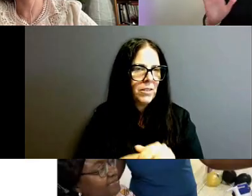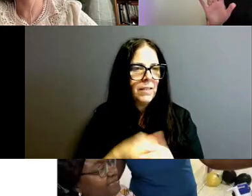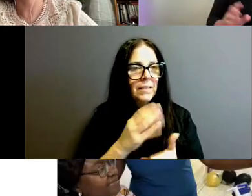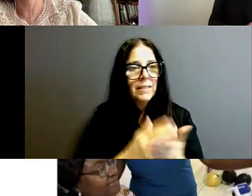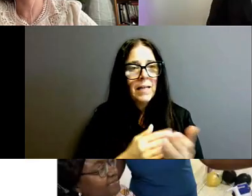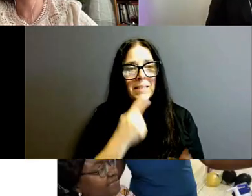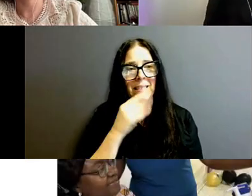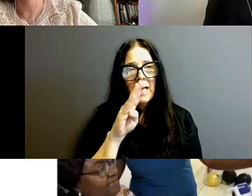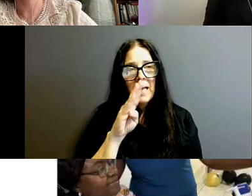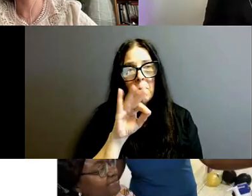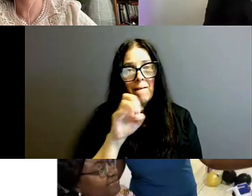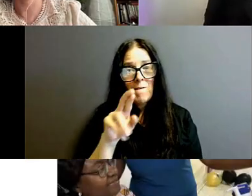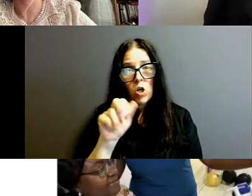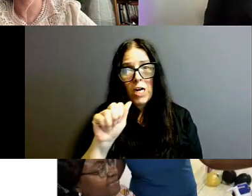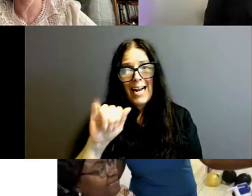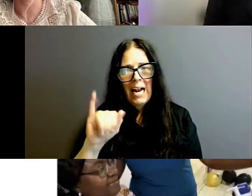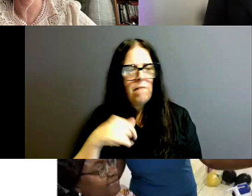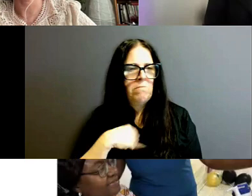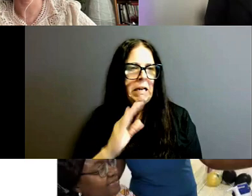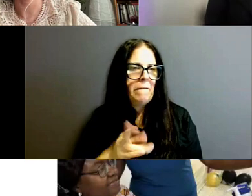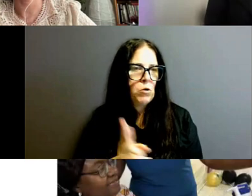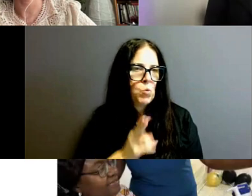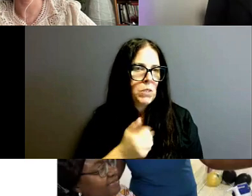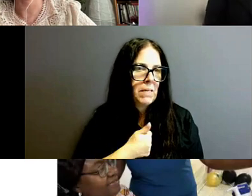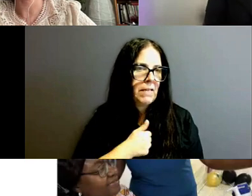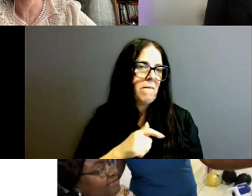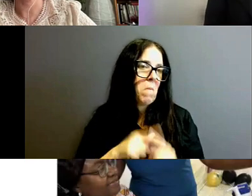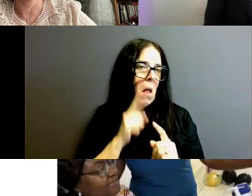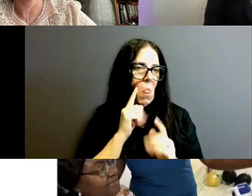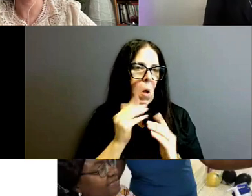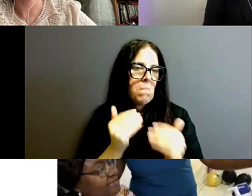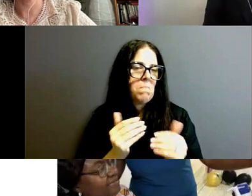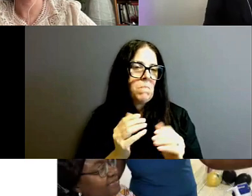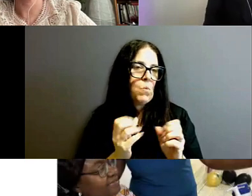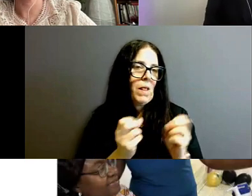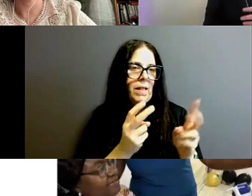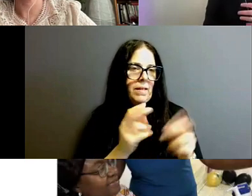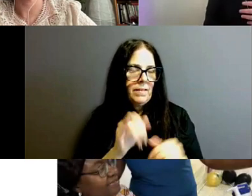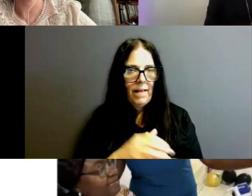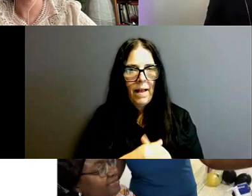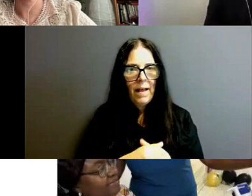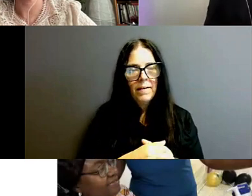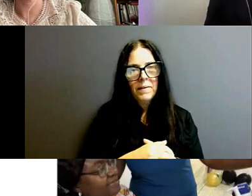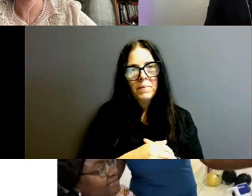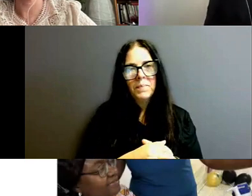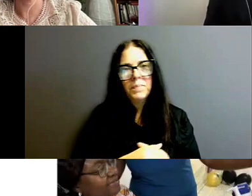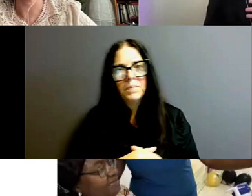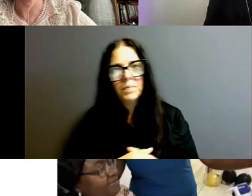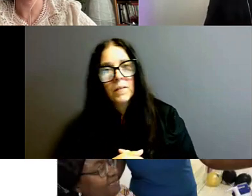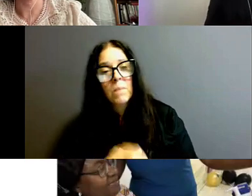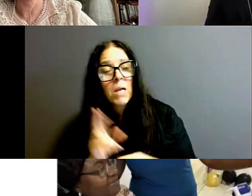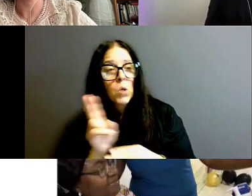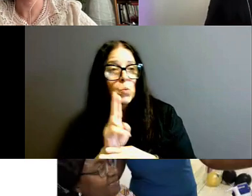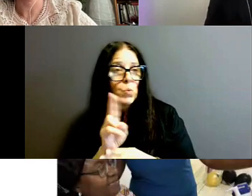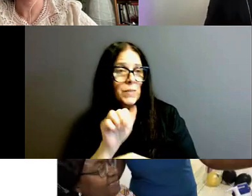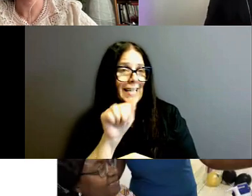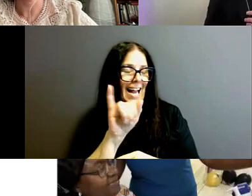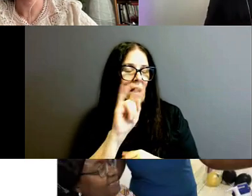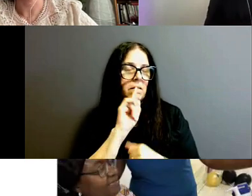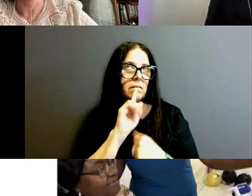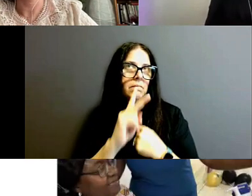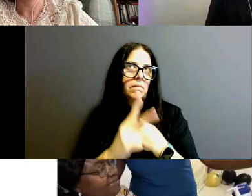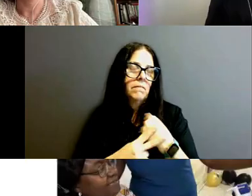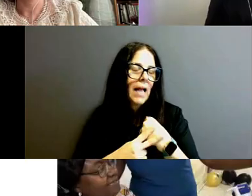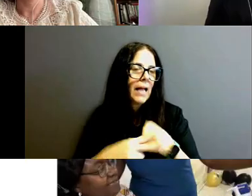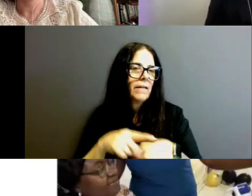AI. I've never used it, but I thought I would list that. And basically, using AI saves time,